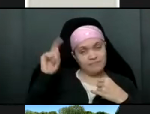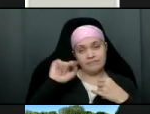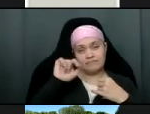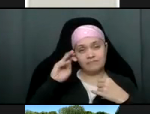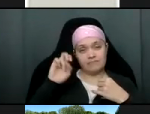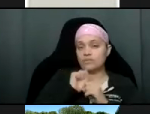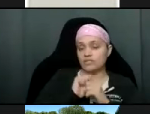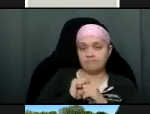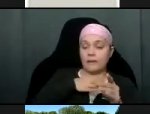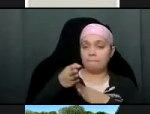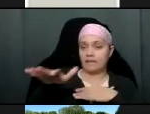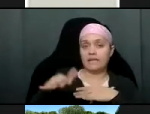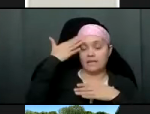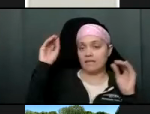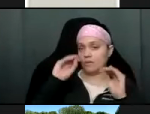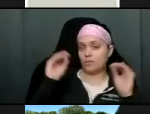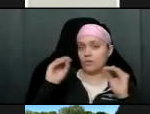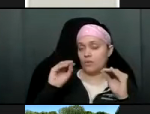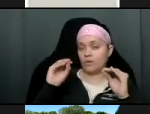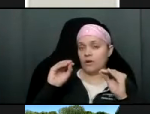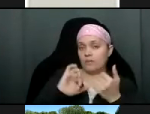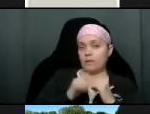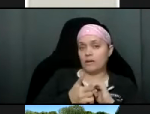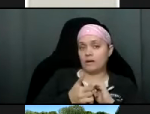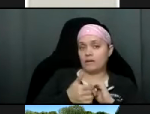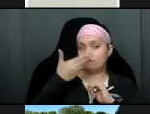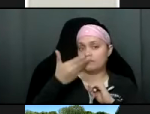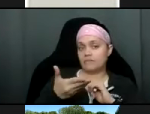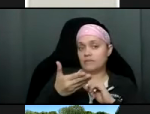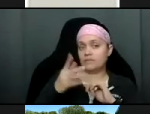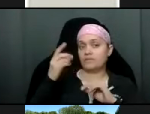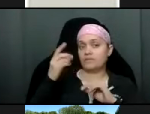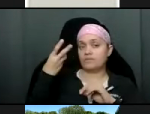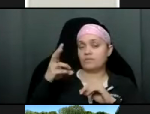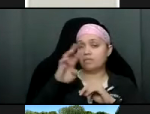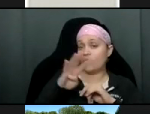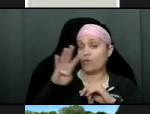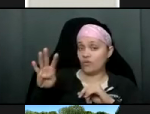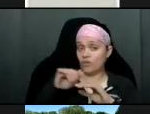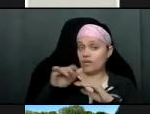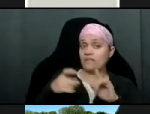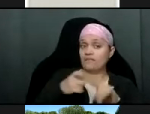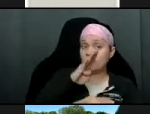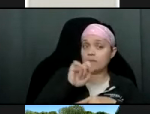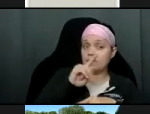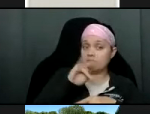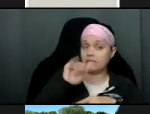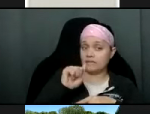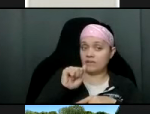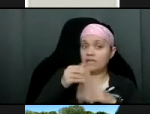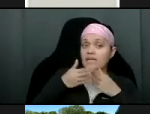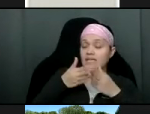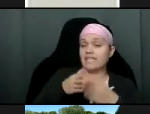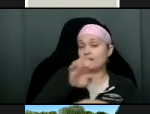him to try again. So in 1644, he set off from Batavia, sailed east. You can see